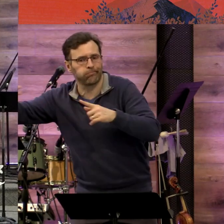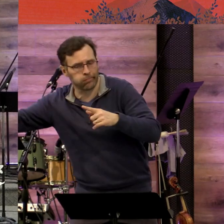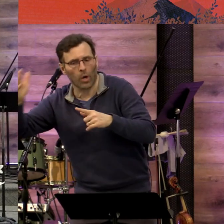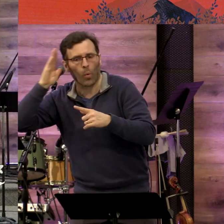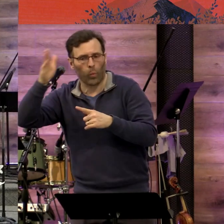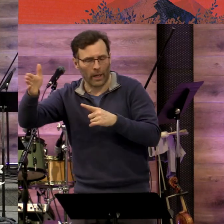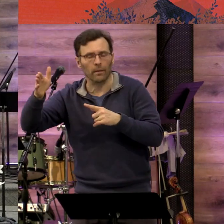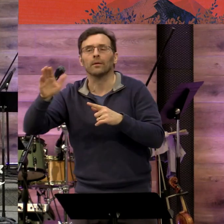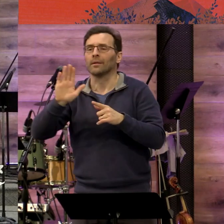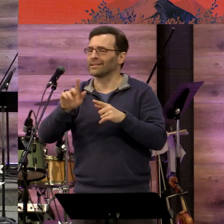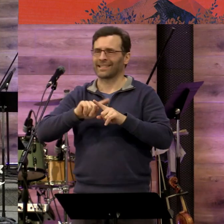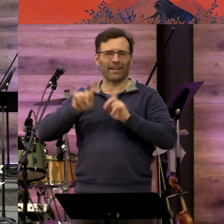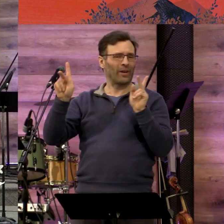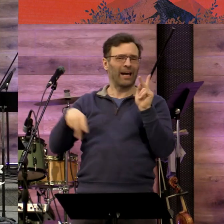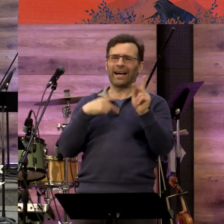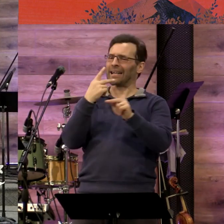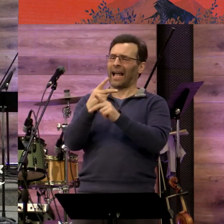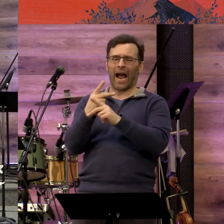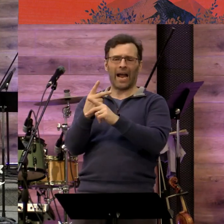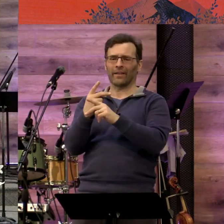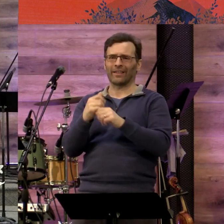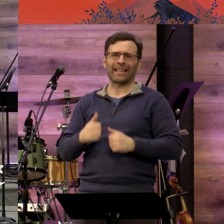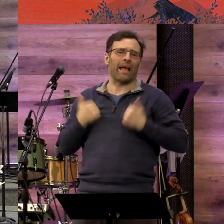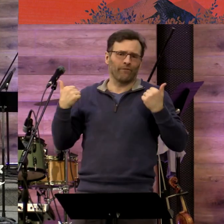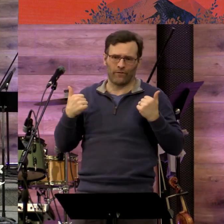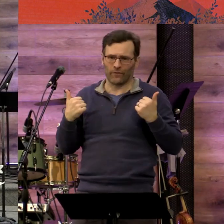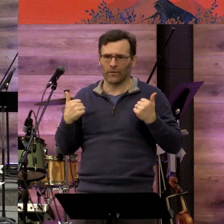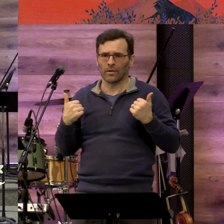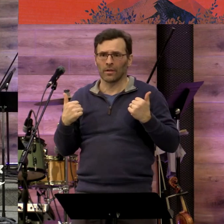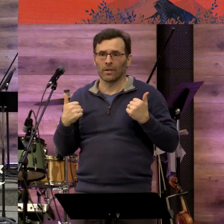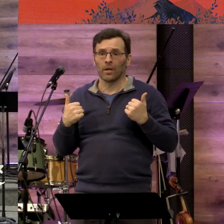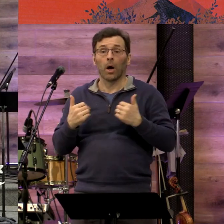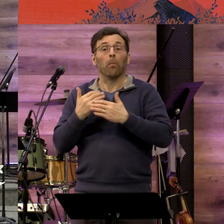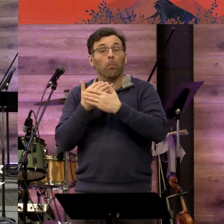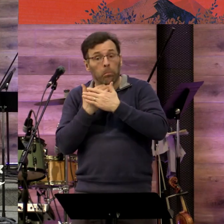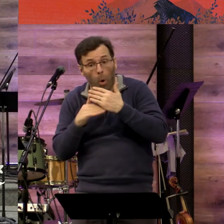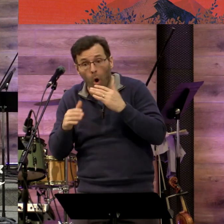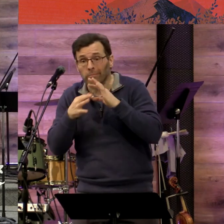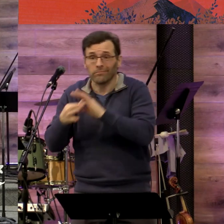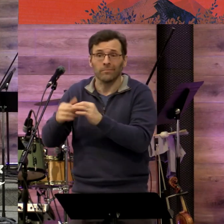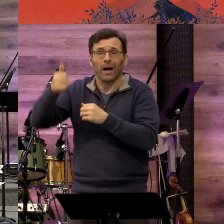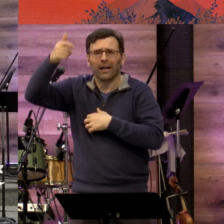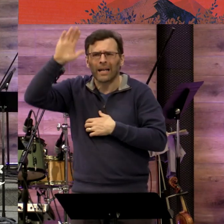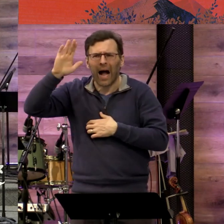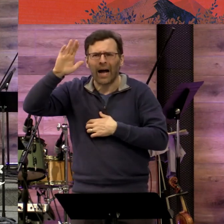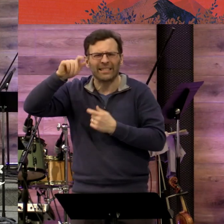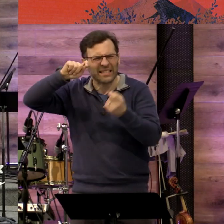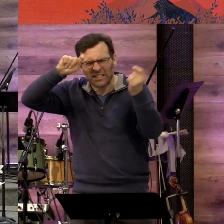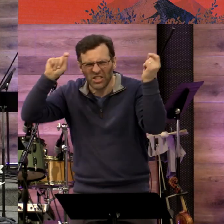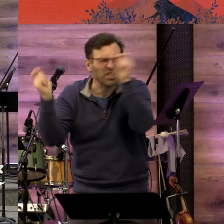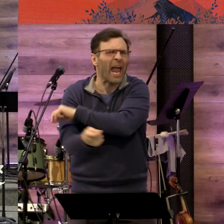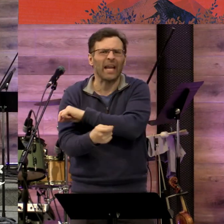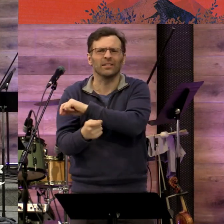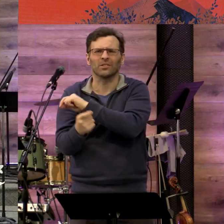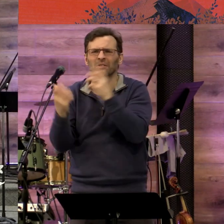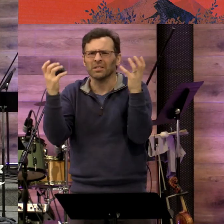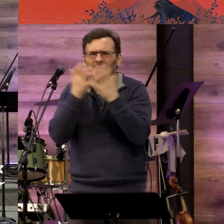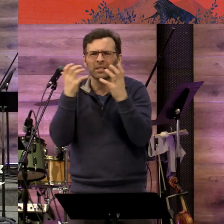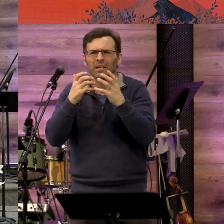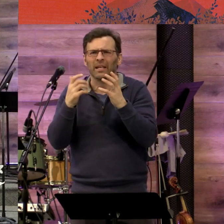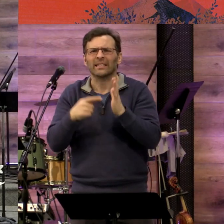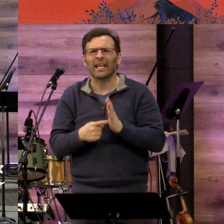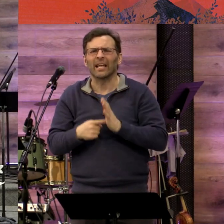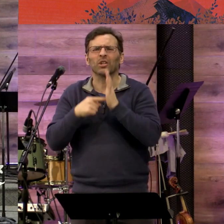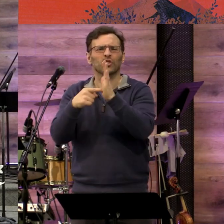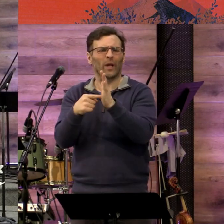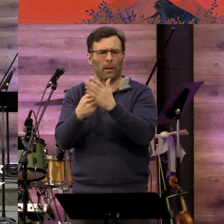gospel account is a different kind of life. To be born of God is a change so radical that it's illustrated as